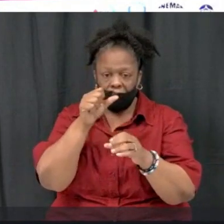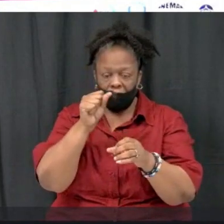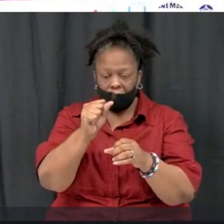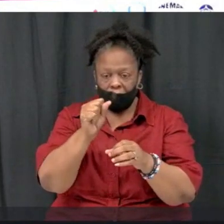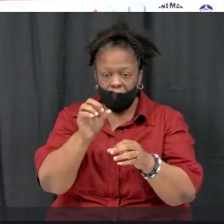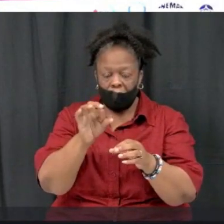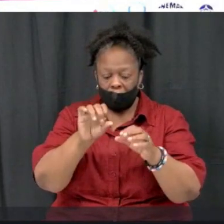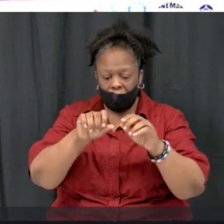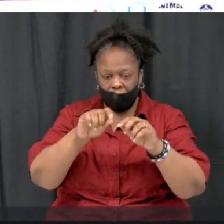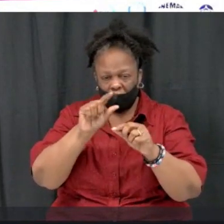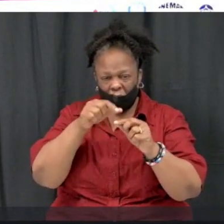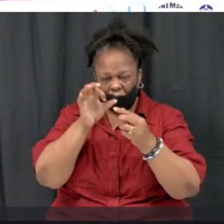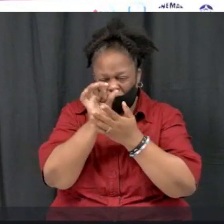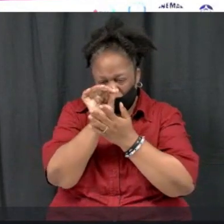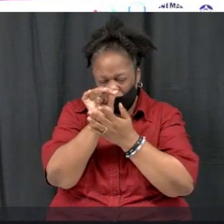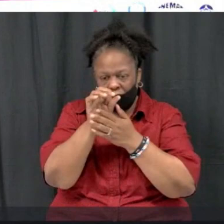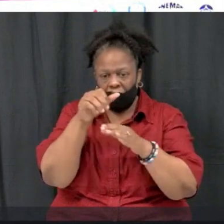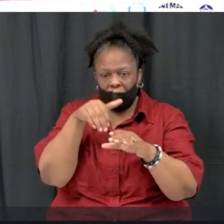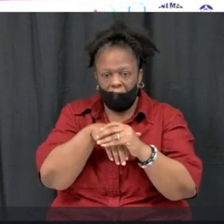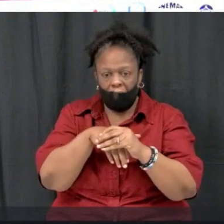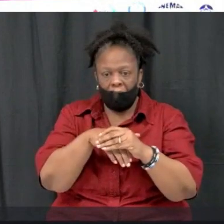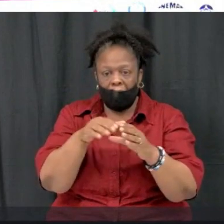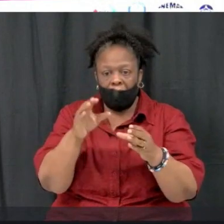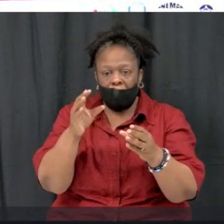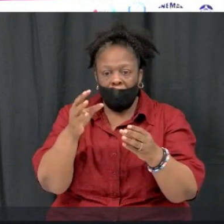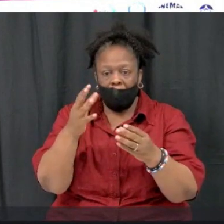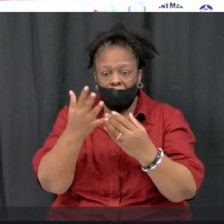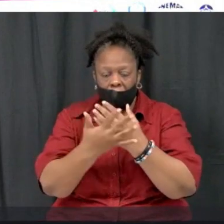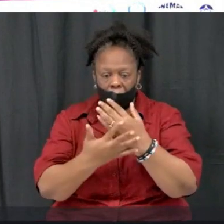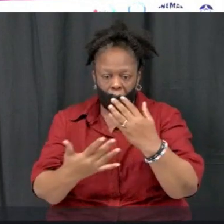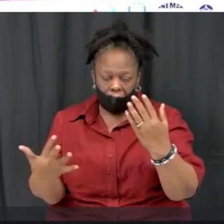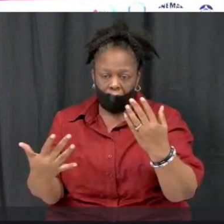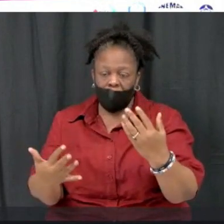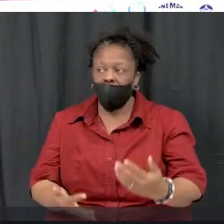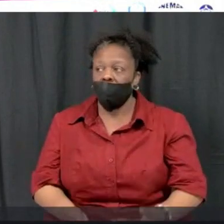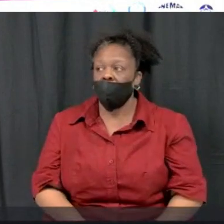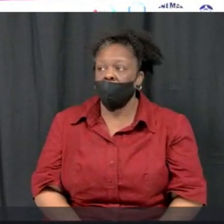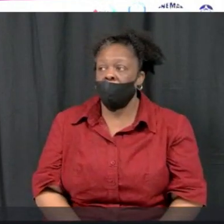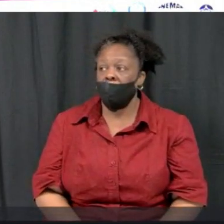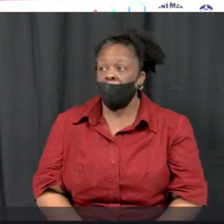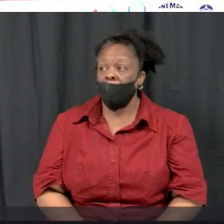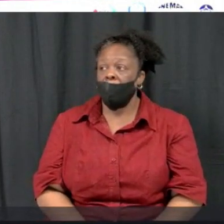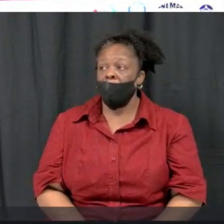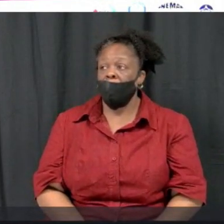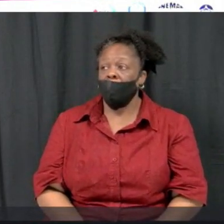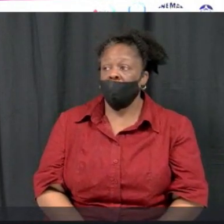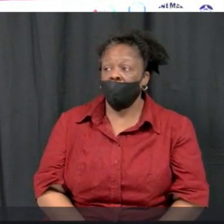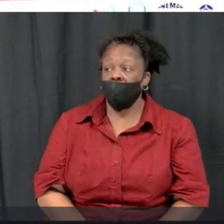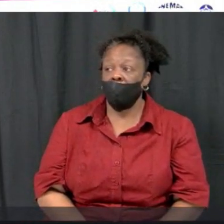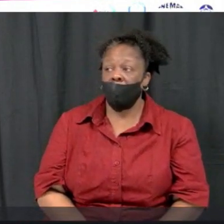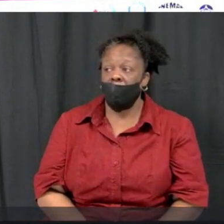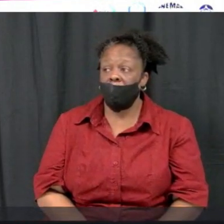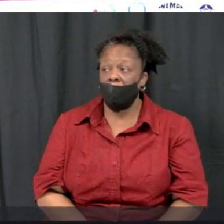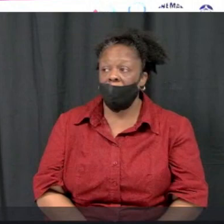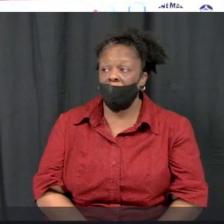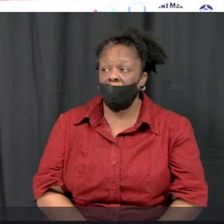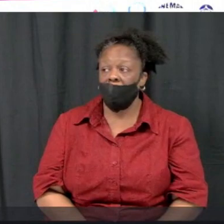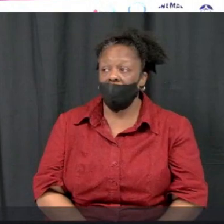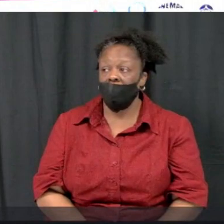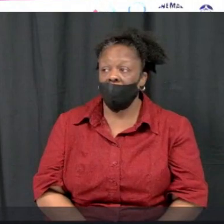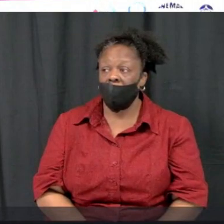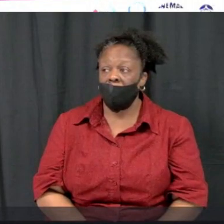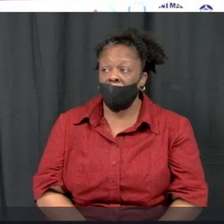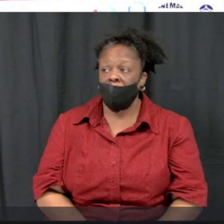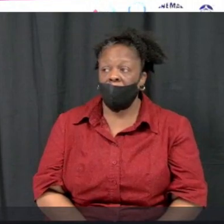it's a risk in life. And my decision to take the vaccine on, March 8th, I'm due to have my second one